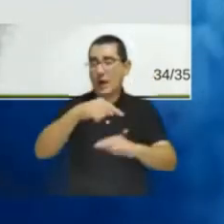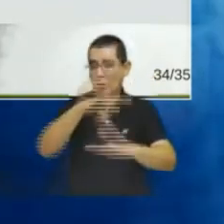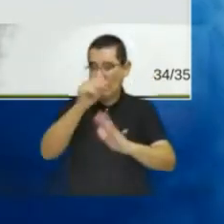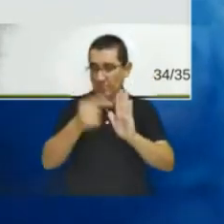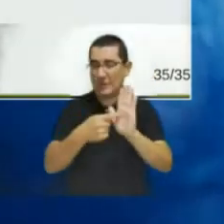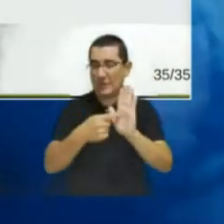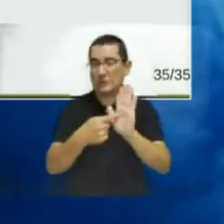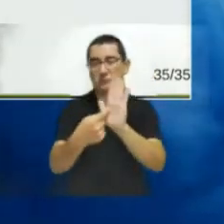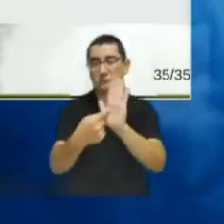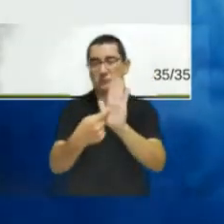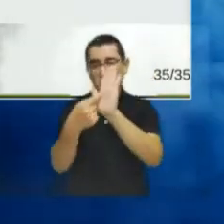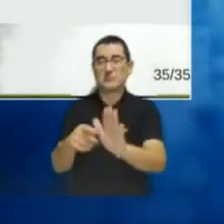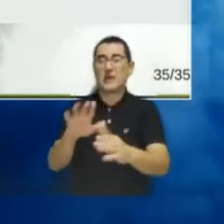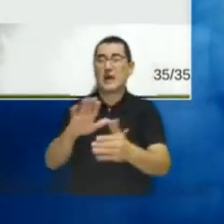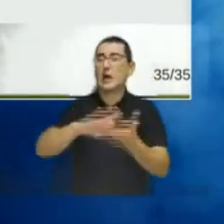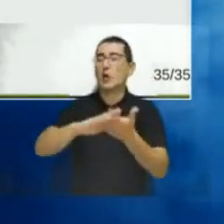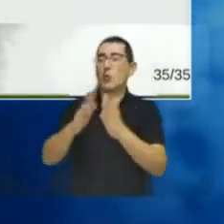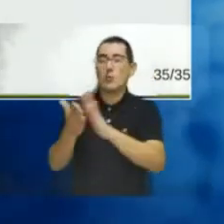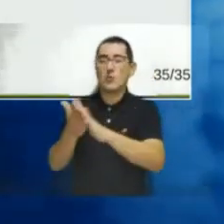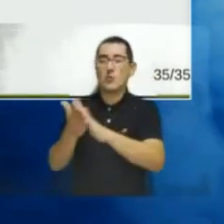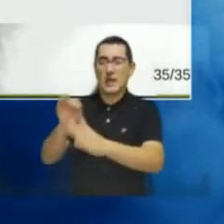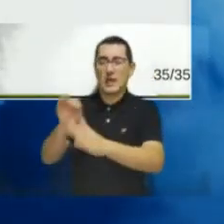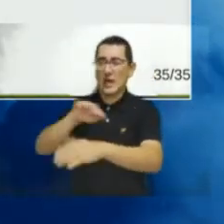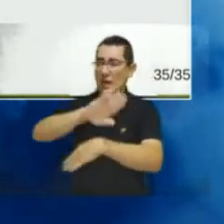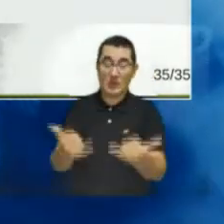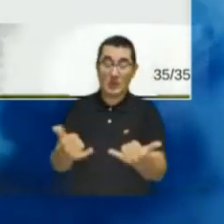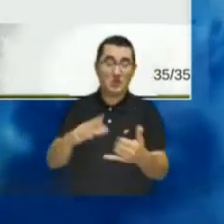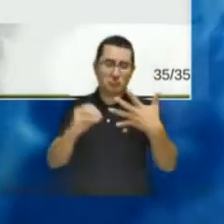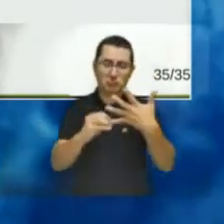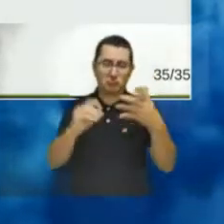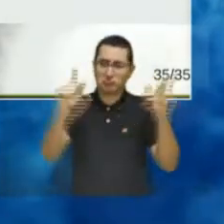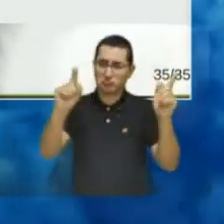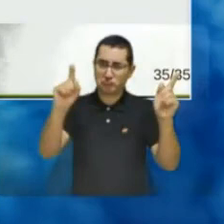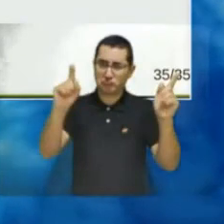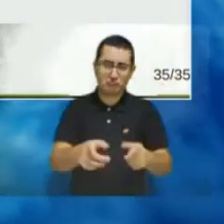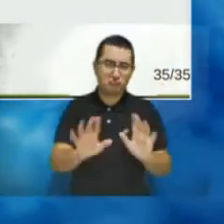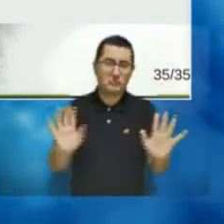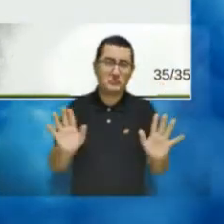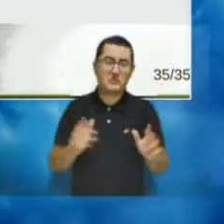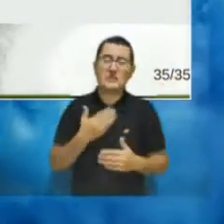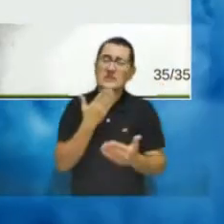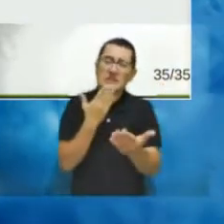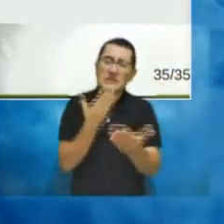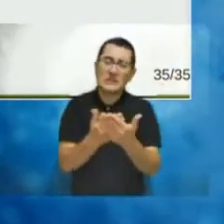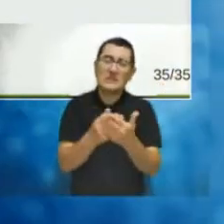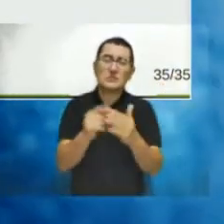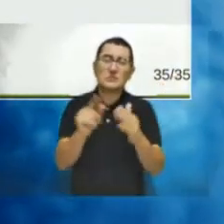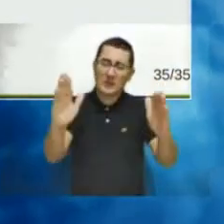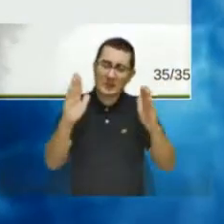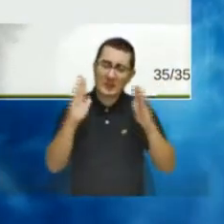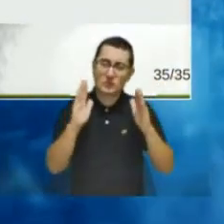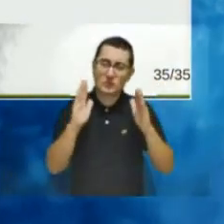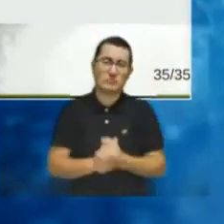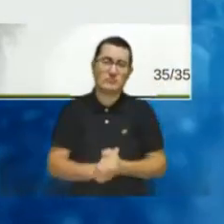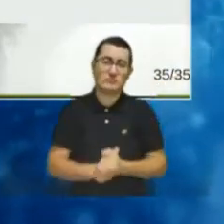And then we have there that actually is for the entire community. With that, I will conclude my presentation. I'm very grateful for your attention. Thank you.